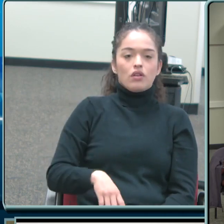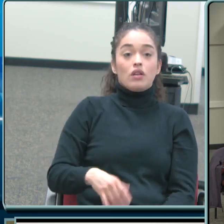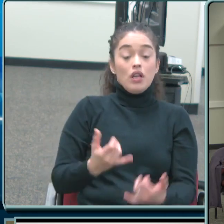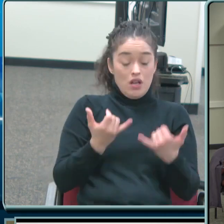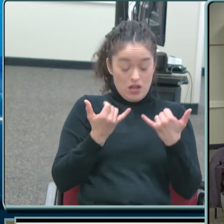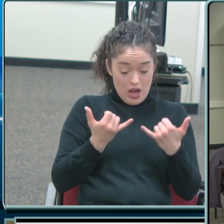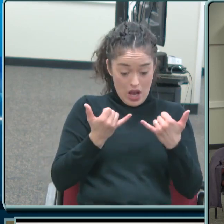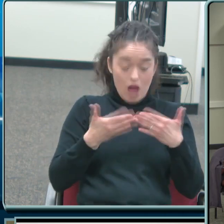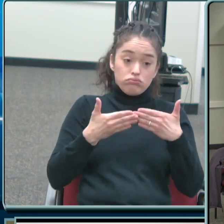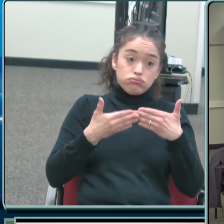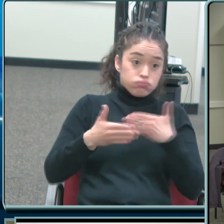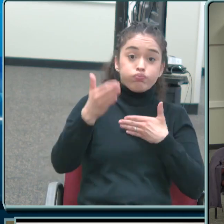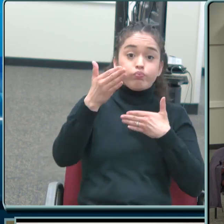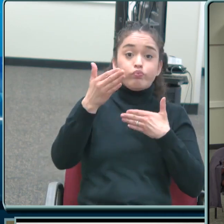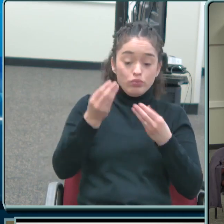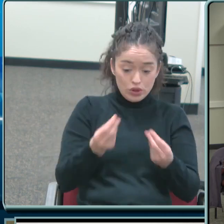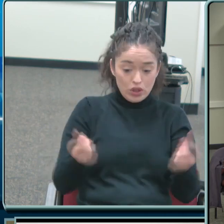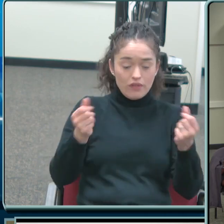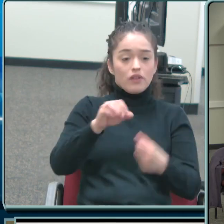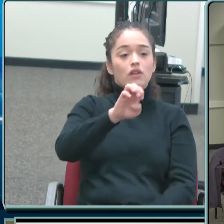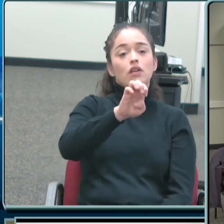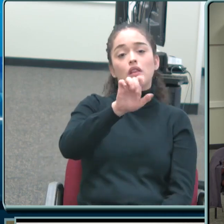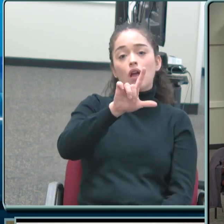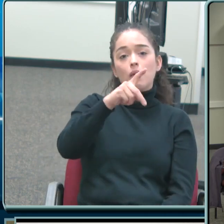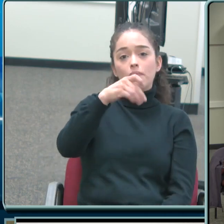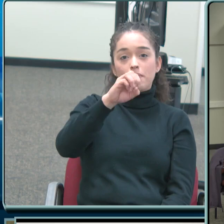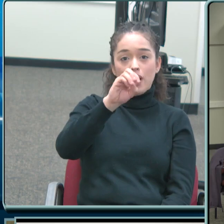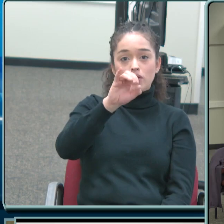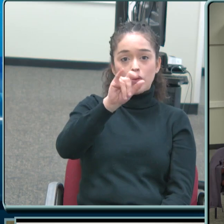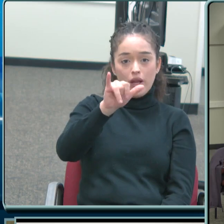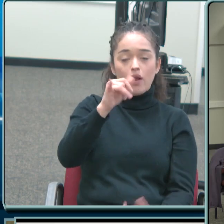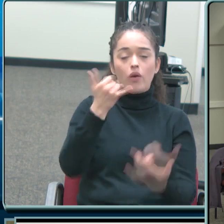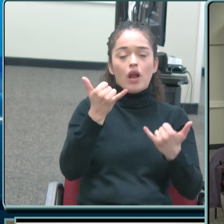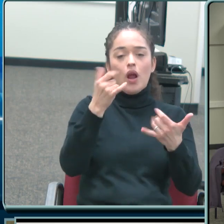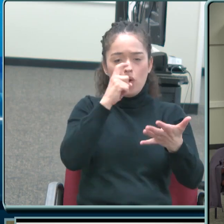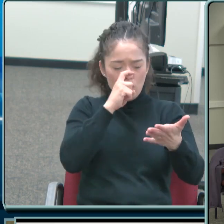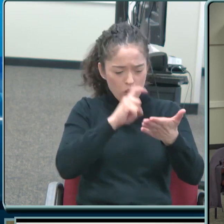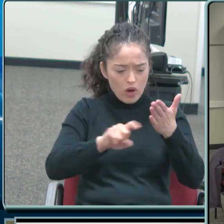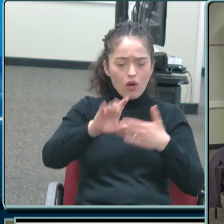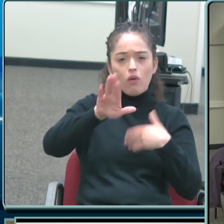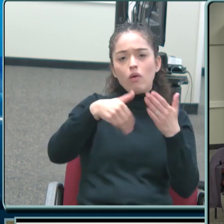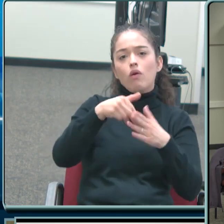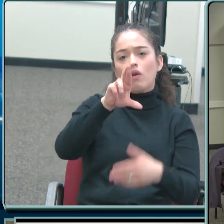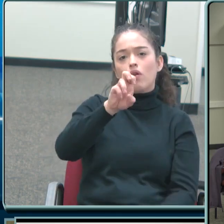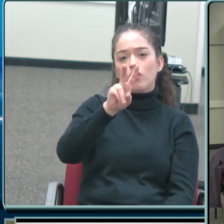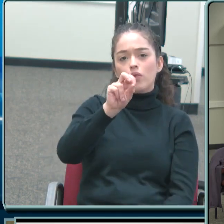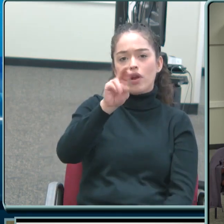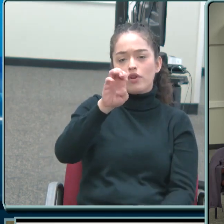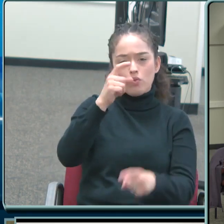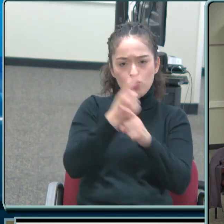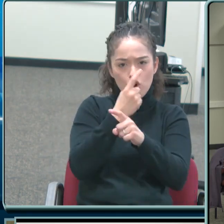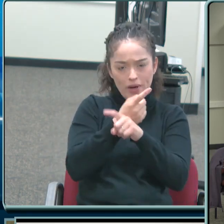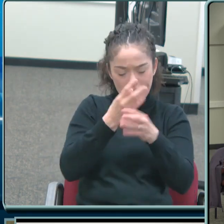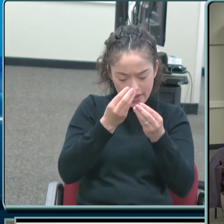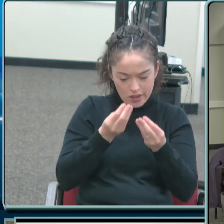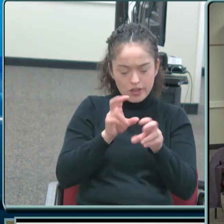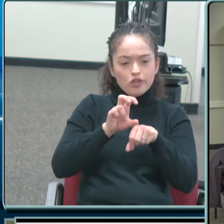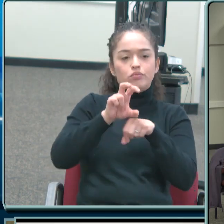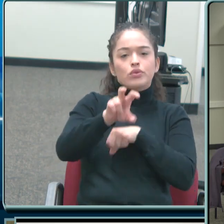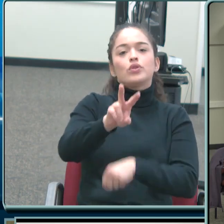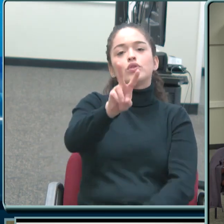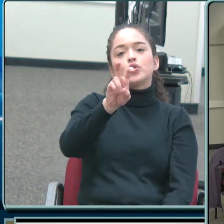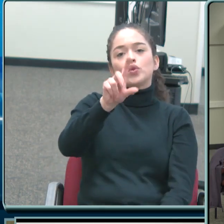Now, therefore, be it resolved that the El Paso County Board of Health does hereby recognize revenue and appropriate expenditures in the amount of